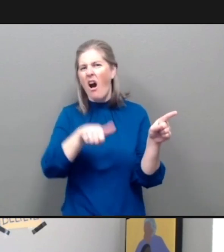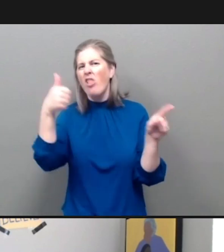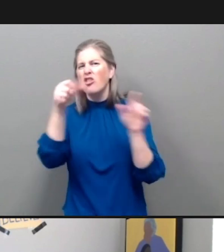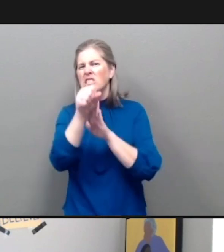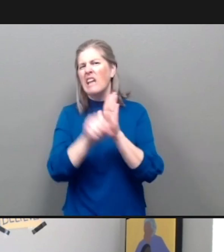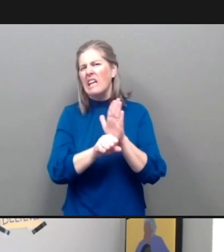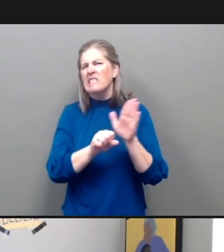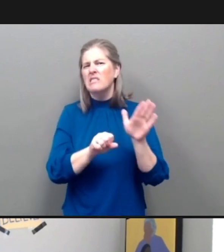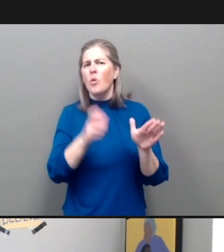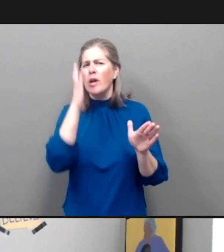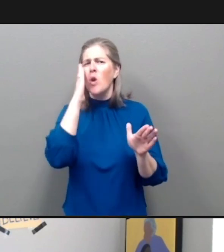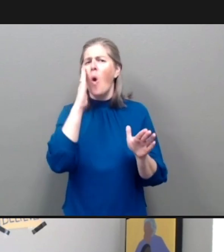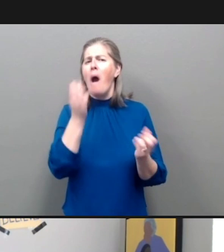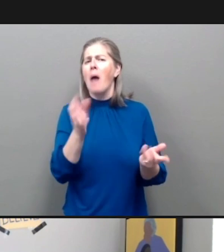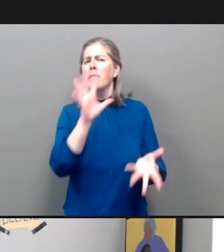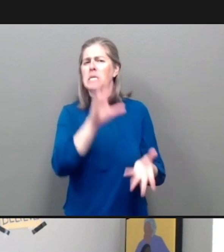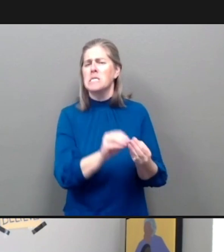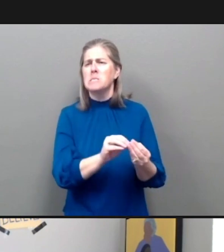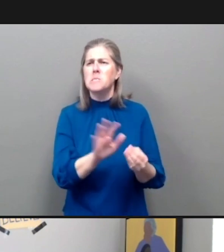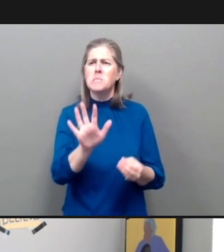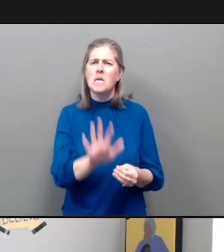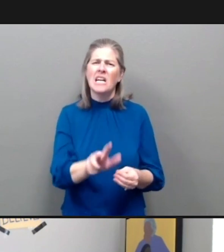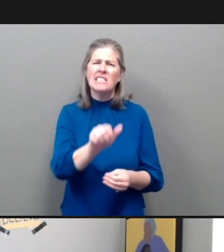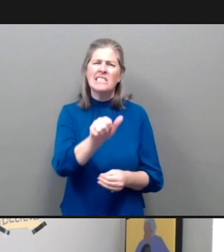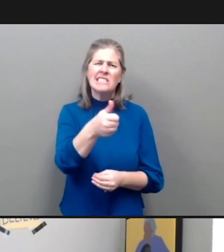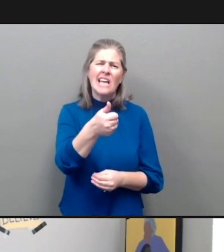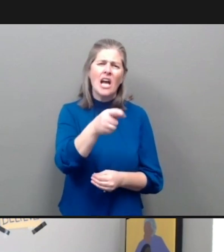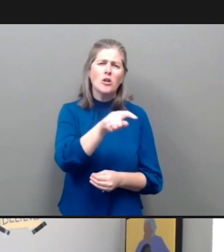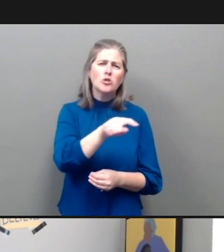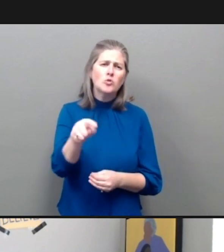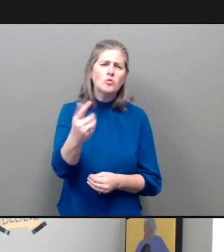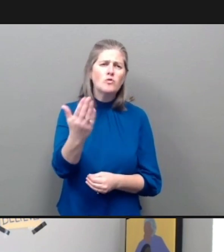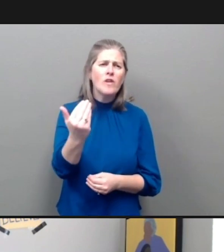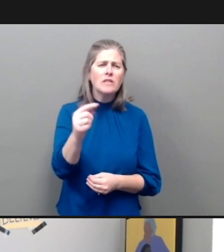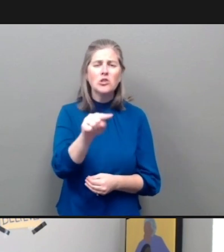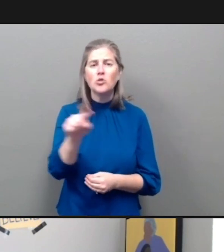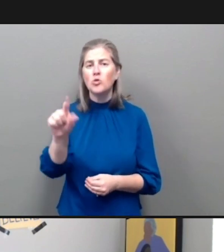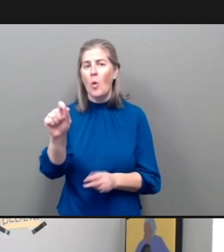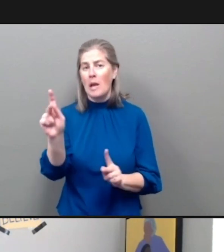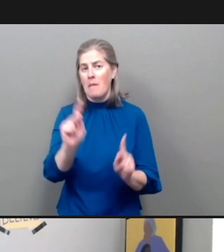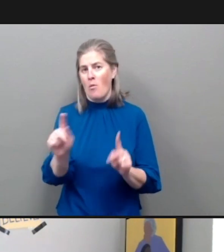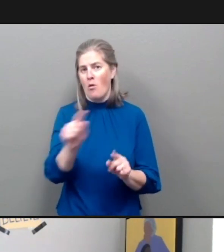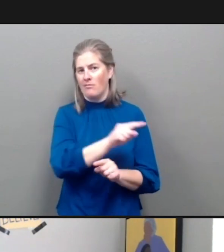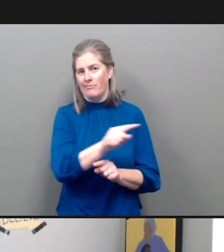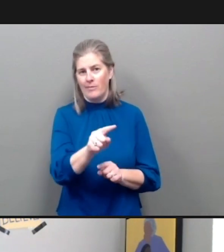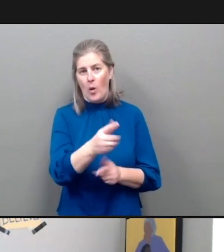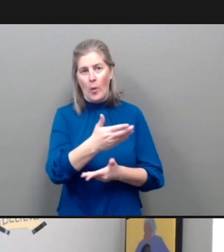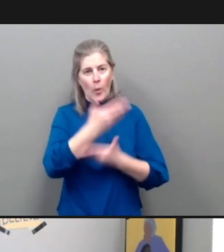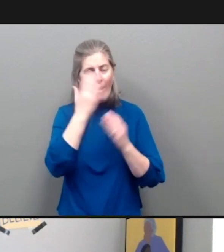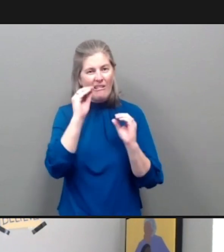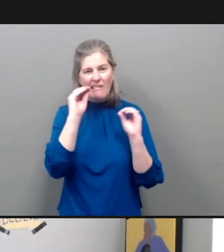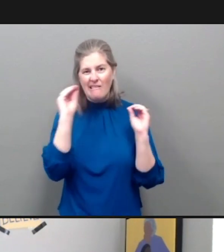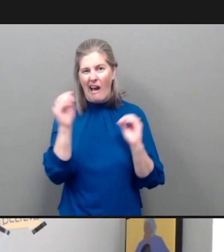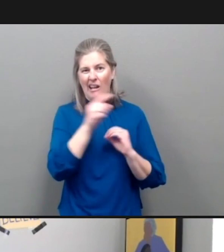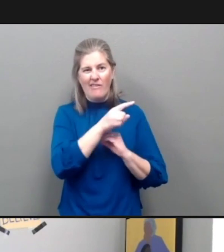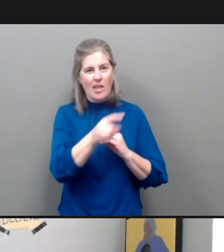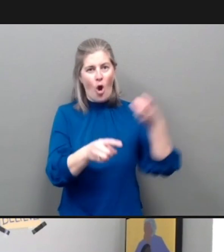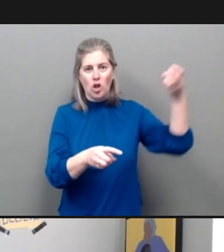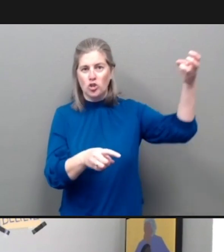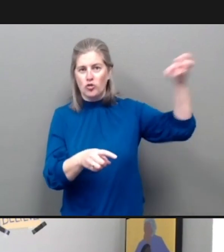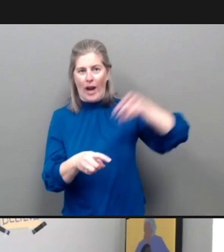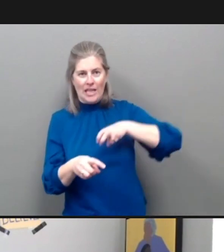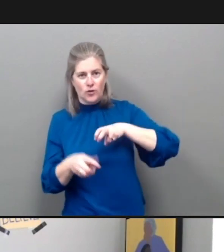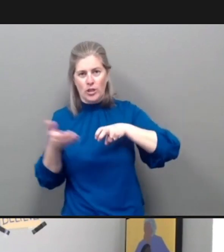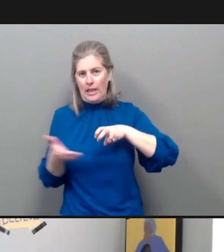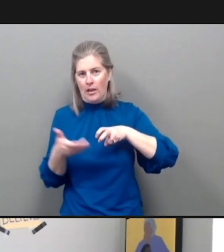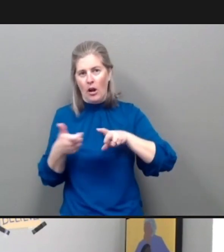runs, 10 to 15 or 20 people. And almost none of them are ever transferred here from